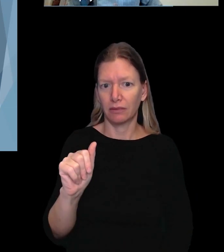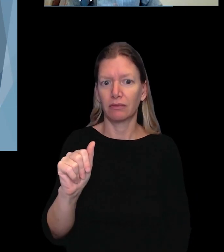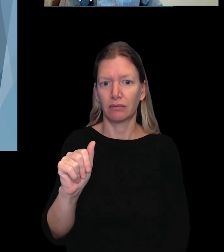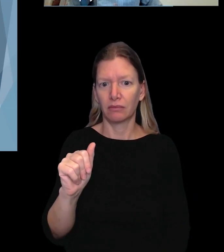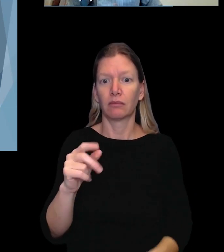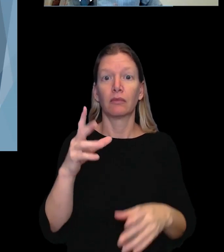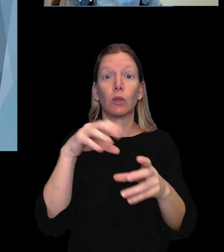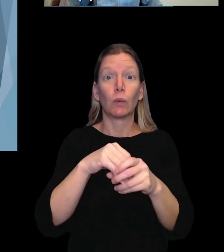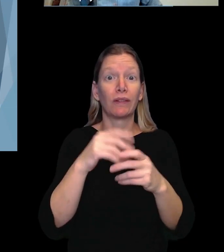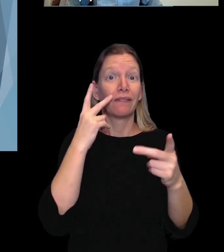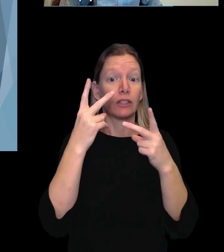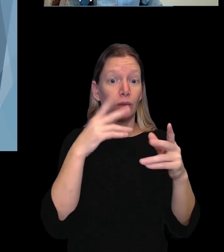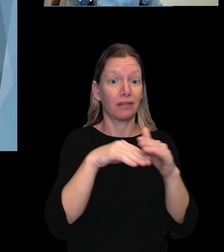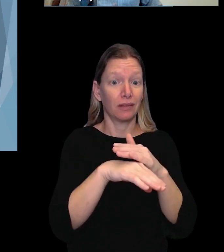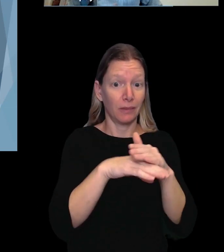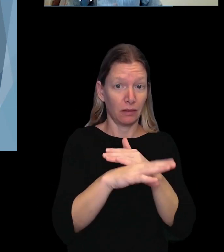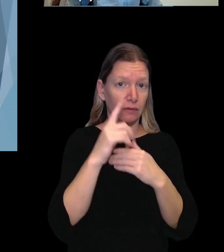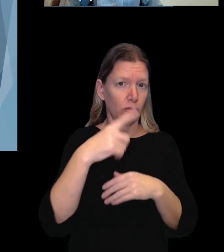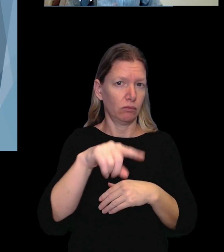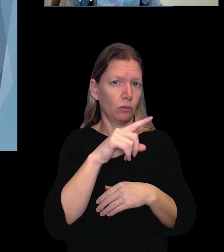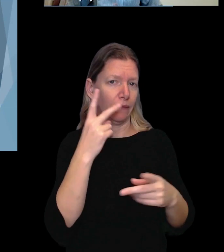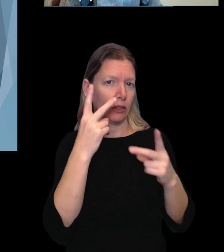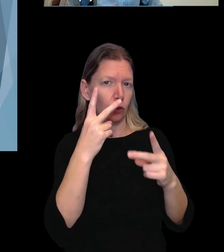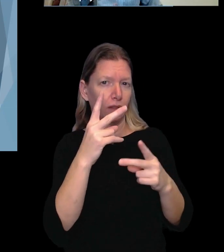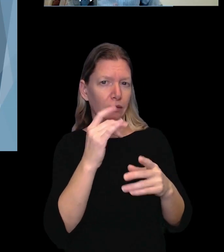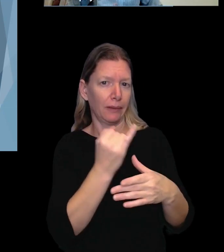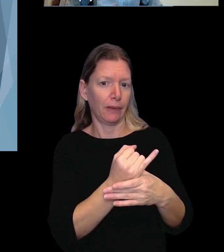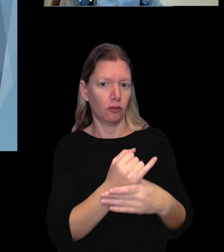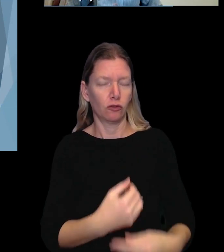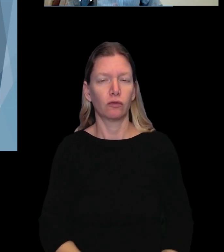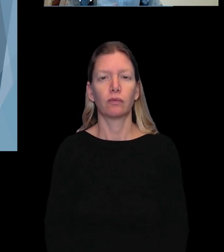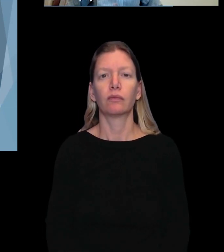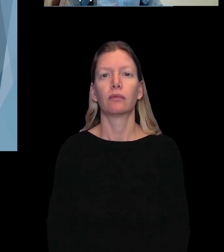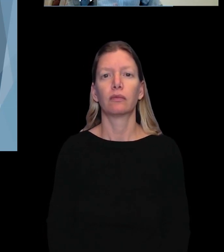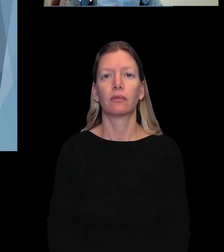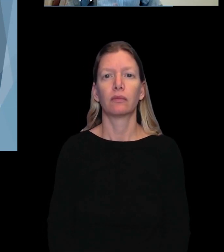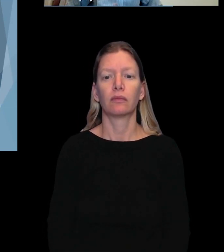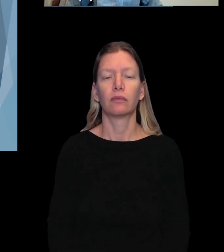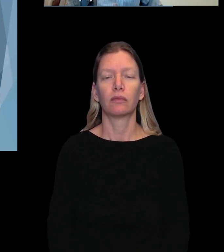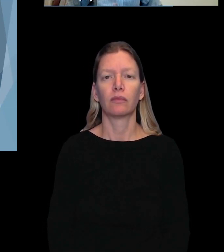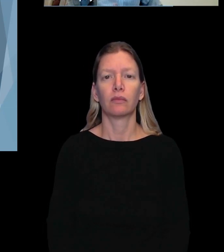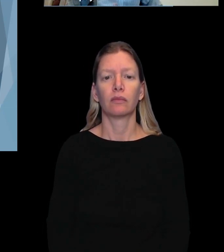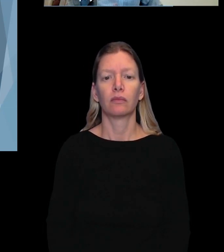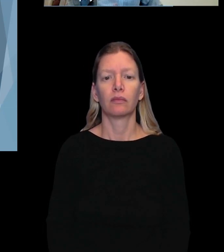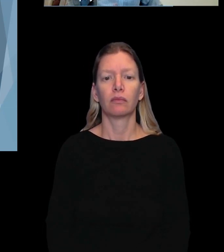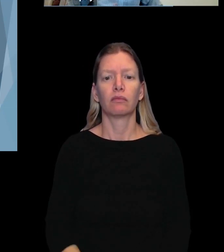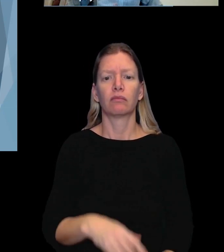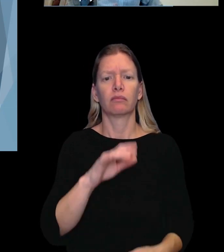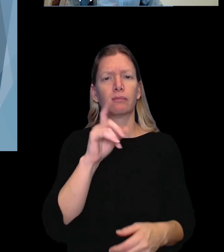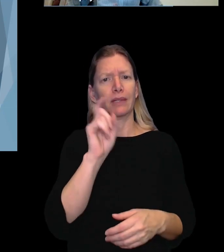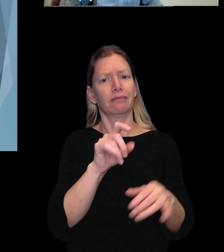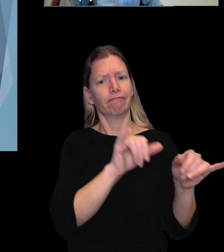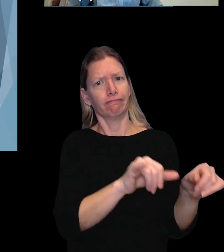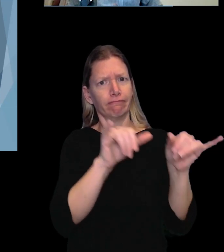individuals with disabilities, including visual accessibility. for individuals who are visually